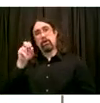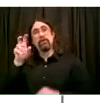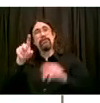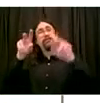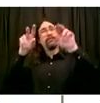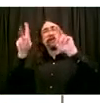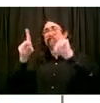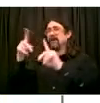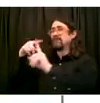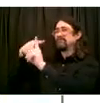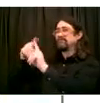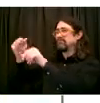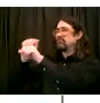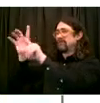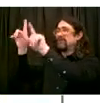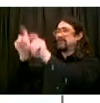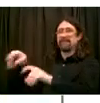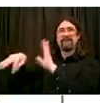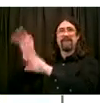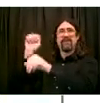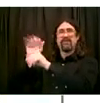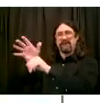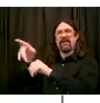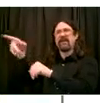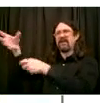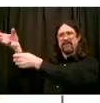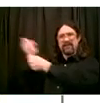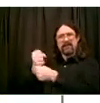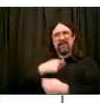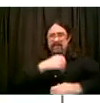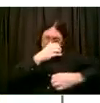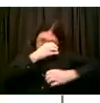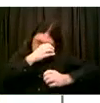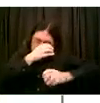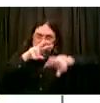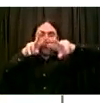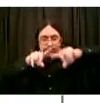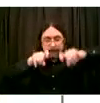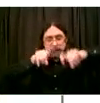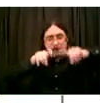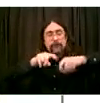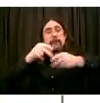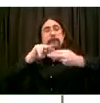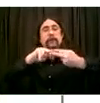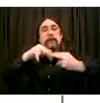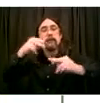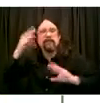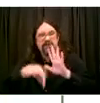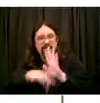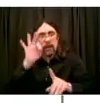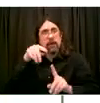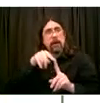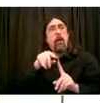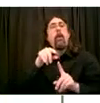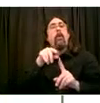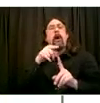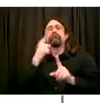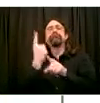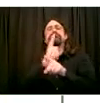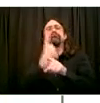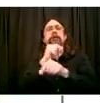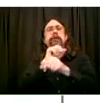City residents. That occurs over a combination of New York City's own public health laboratory, the